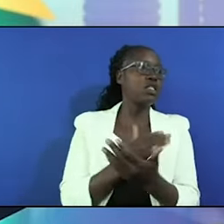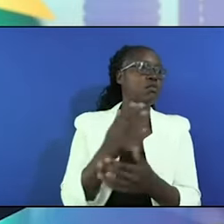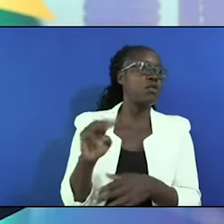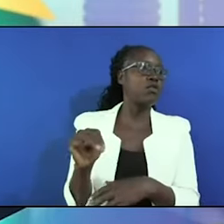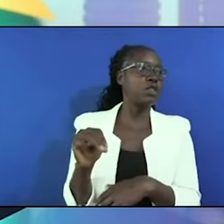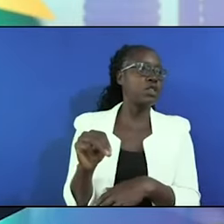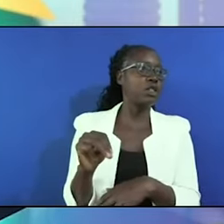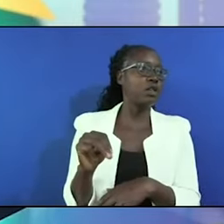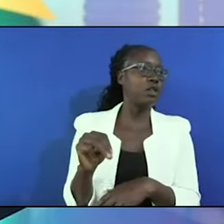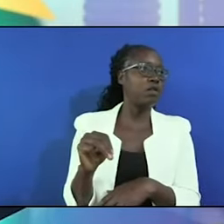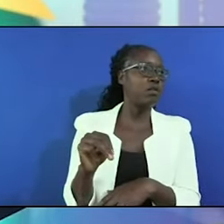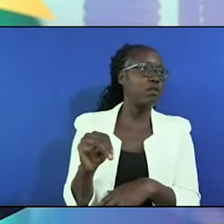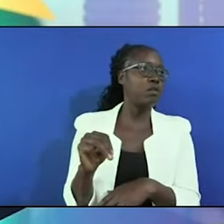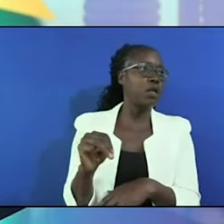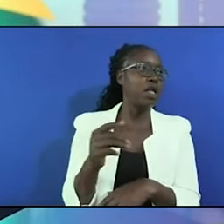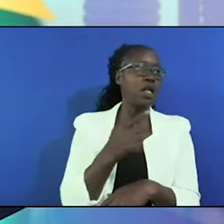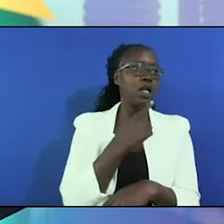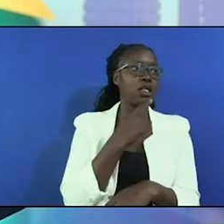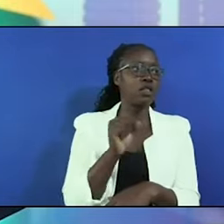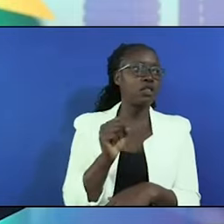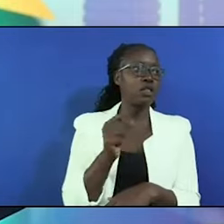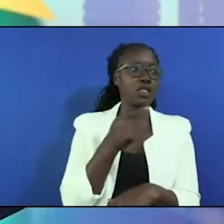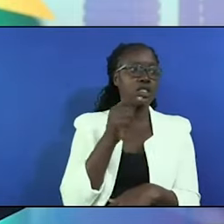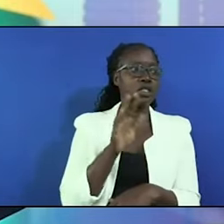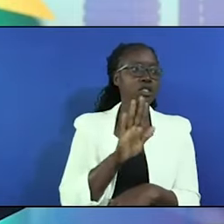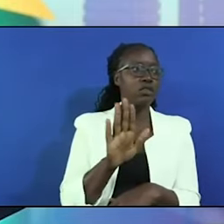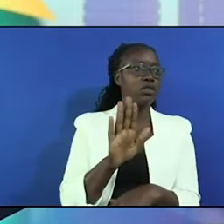them, I can assure you, I can tell you,